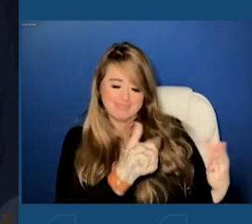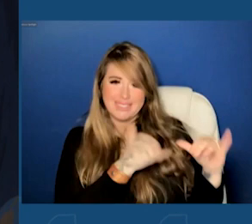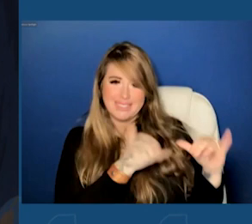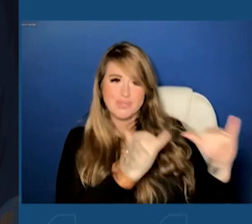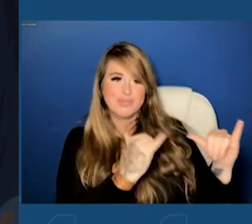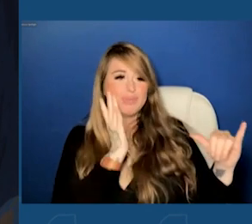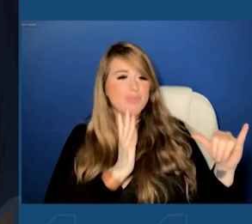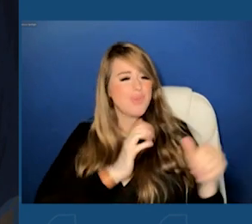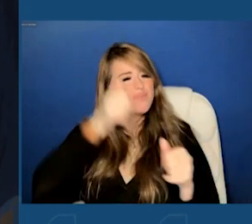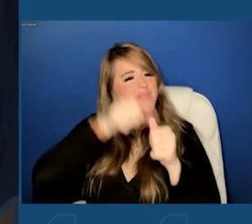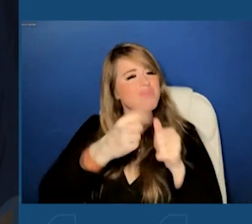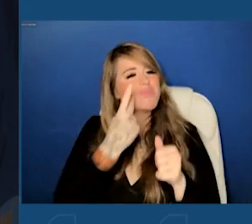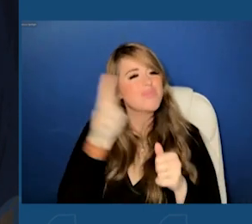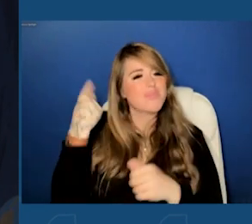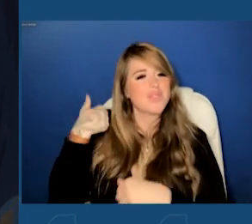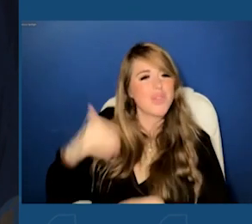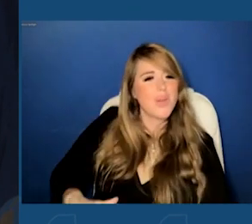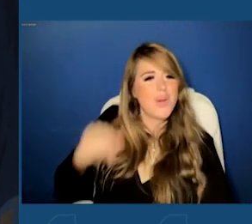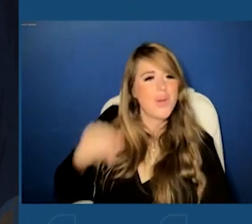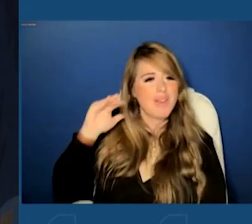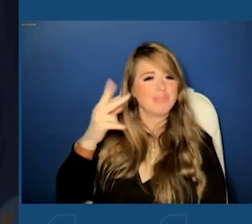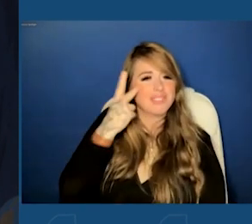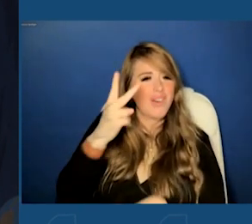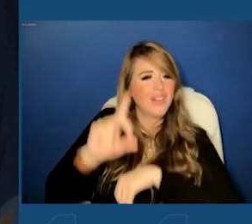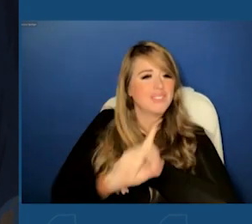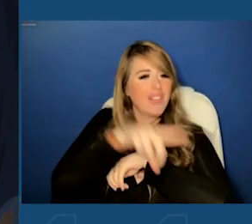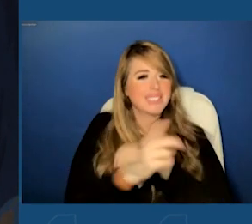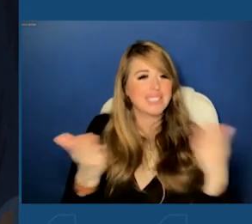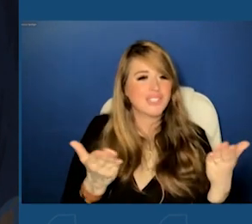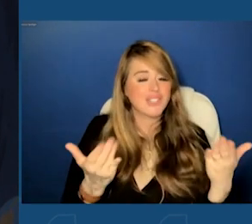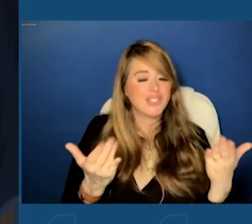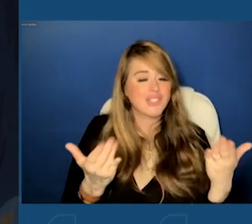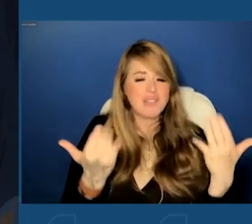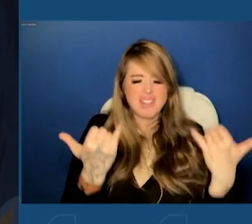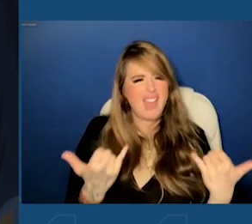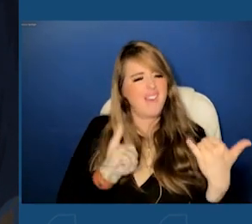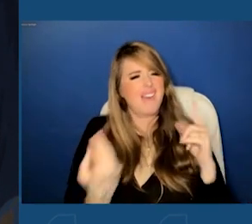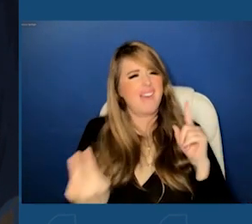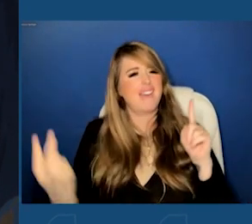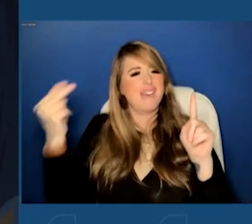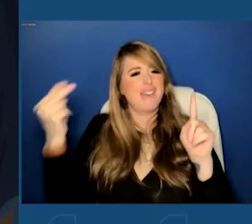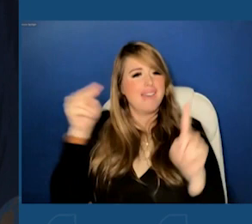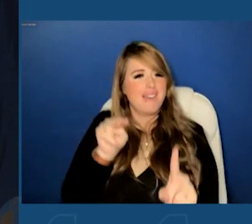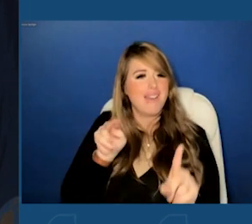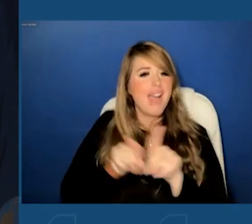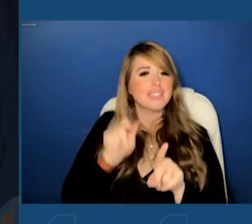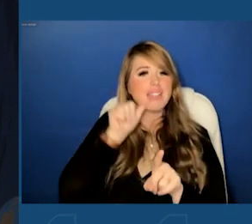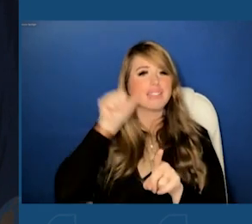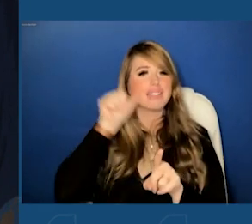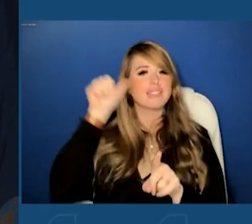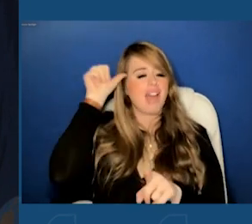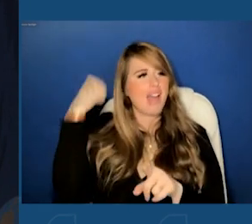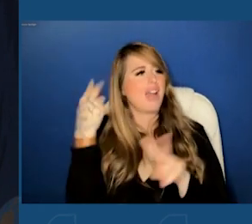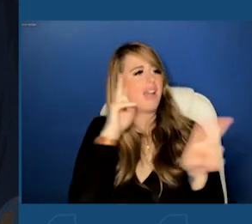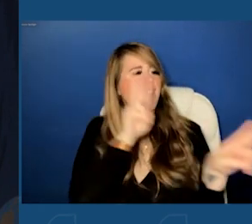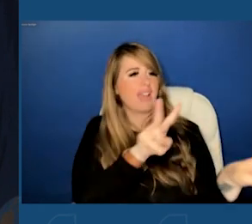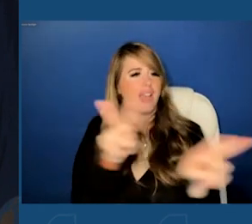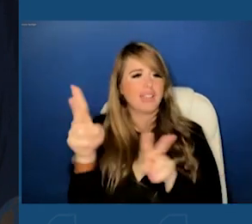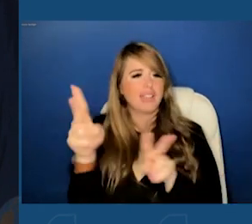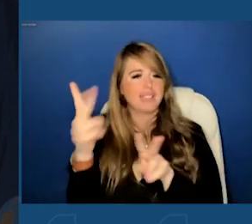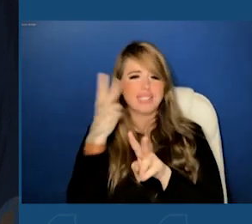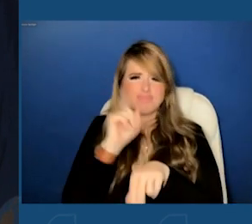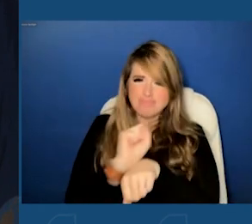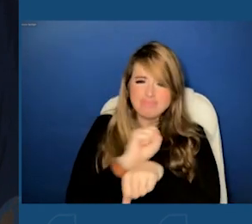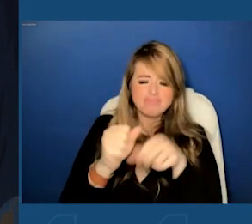then. But now seeing this place in a different way and really watching it grow to really become